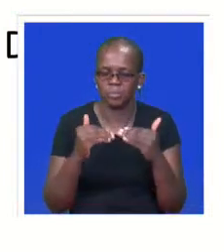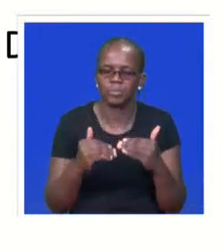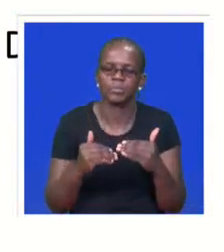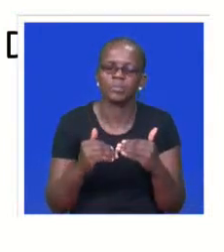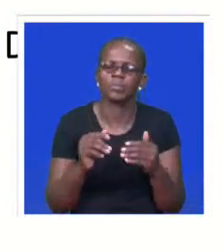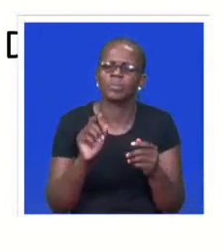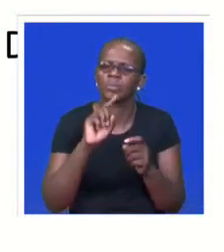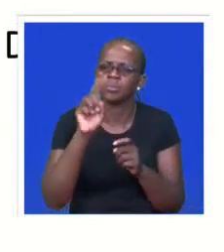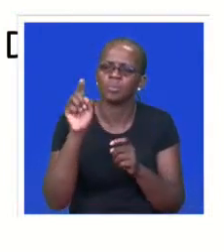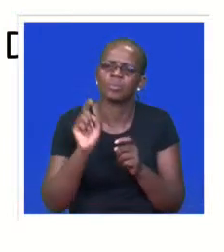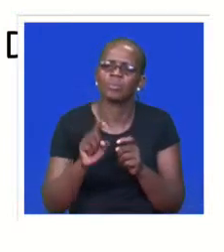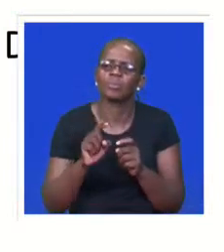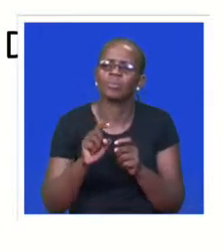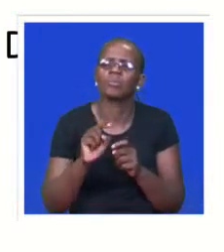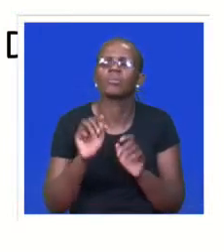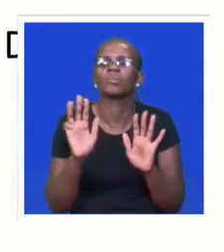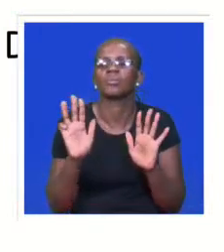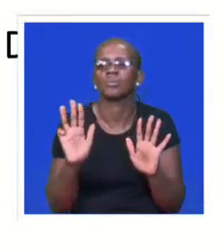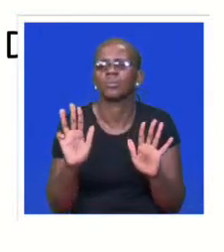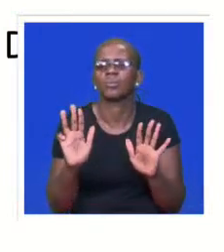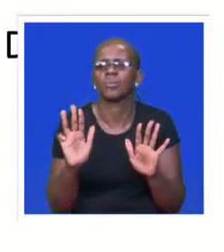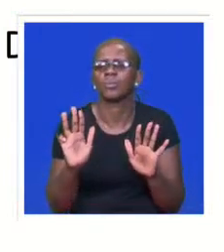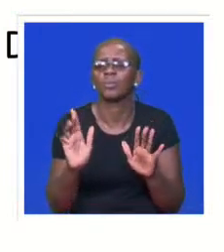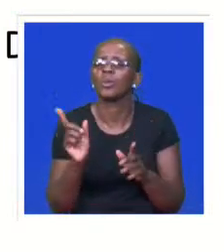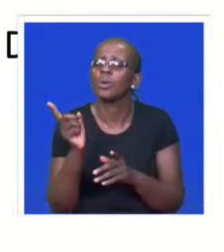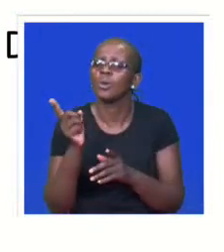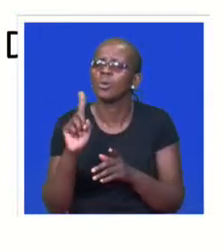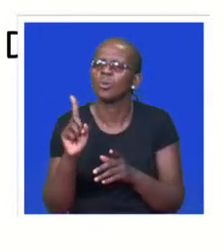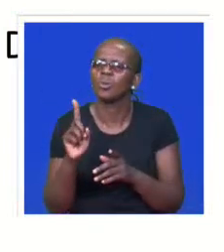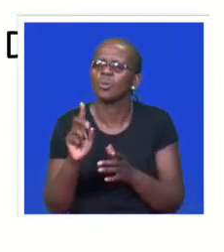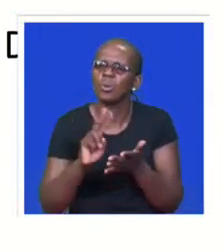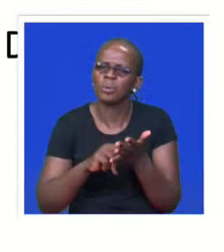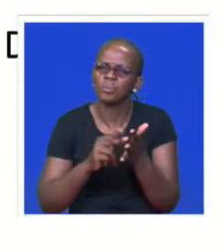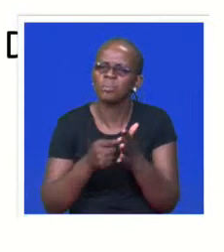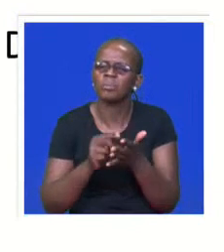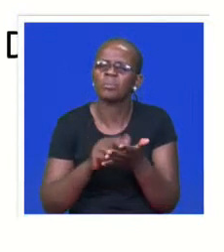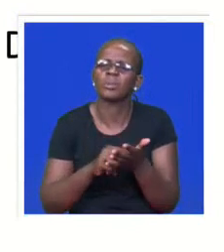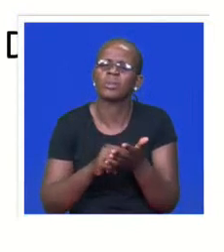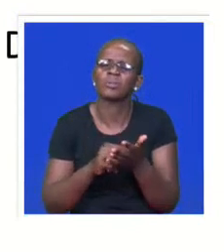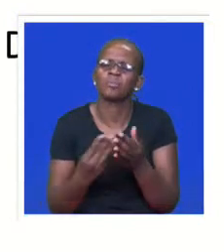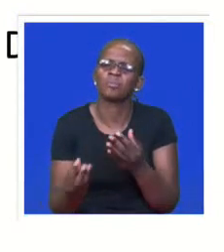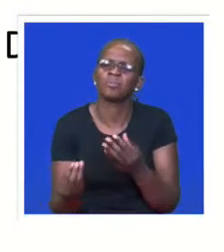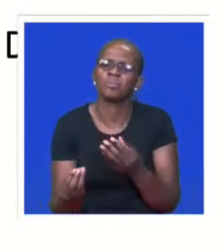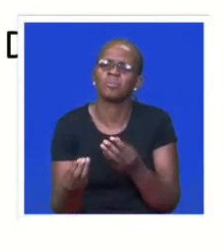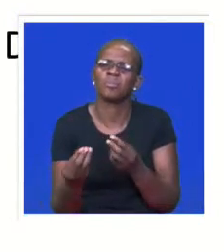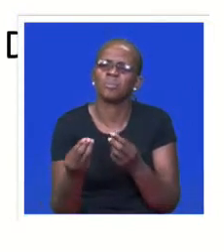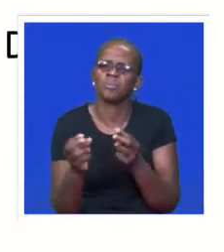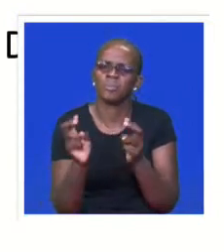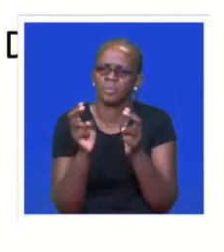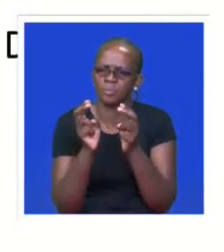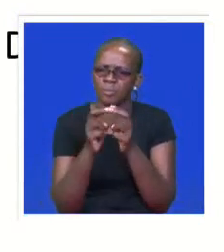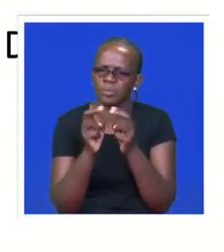to number 9. What action did Little Mouse do after taking off the necklace? She ran